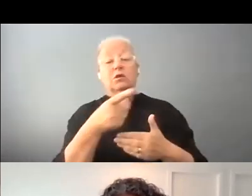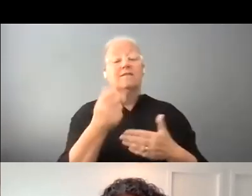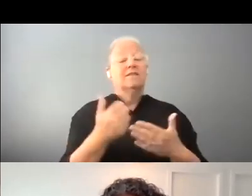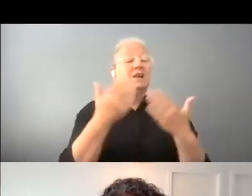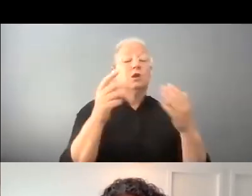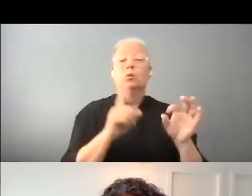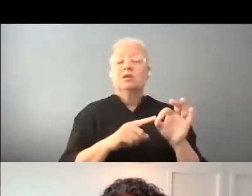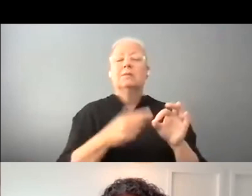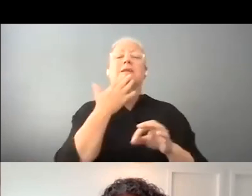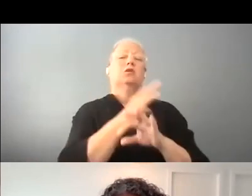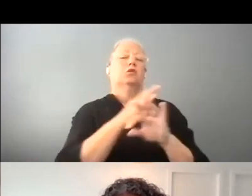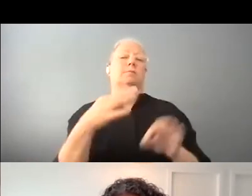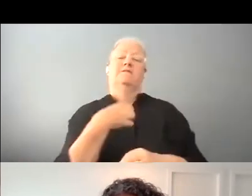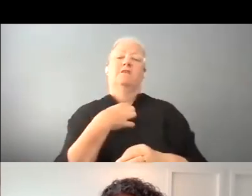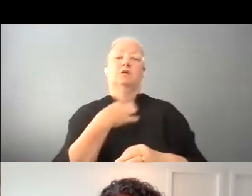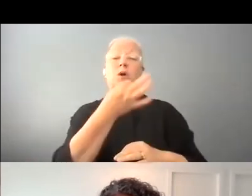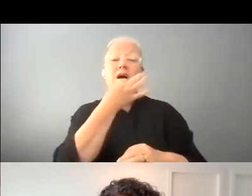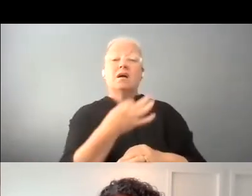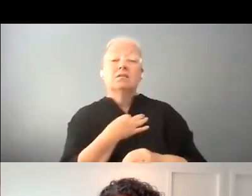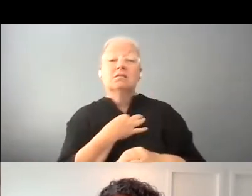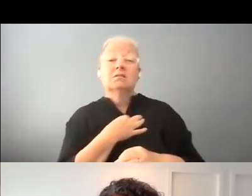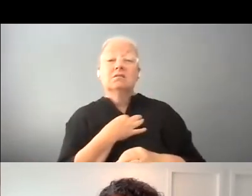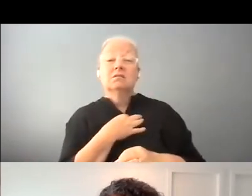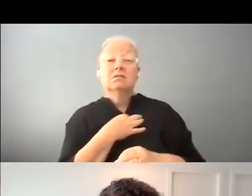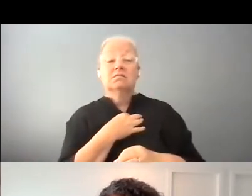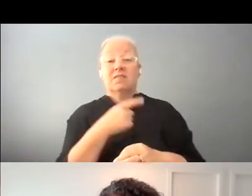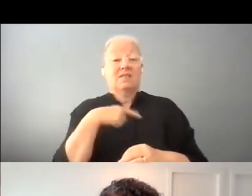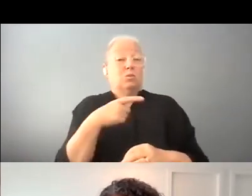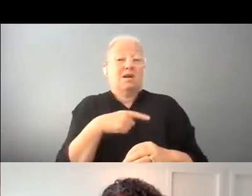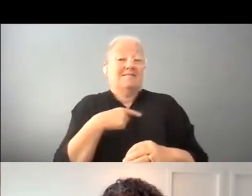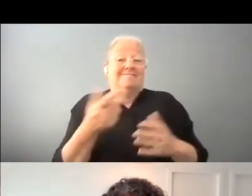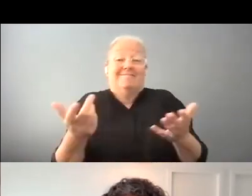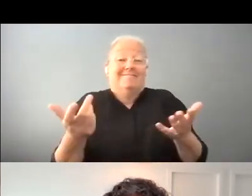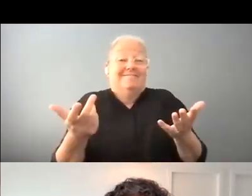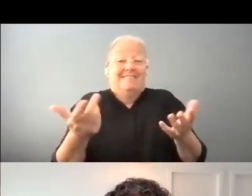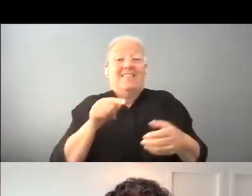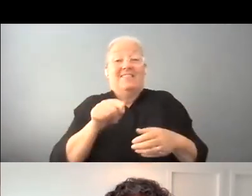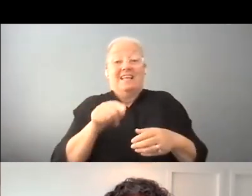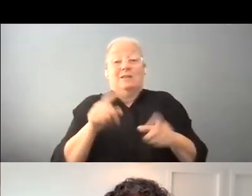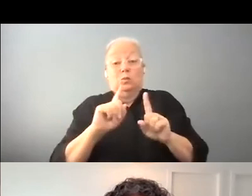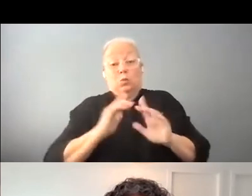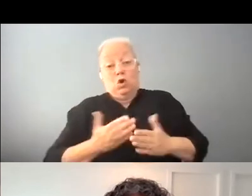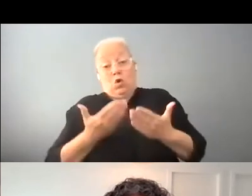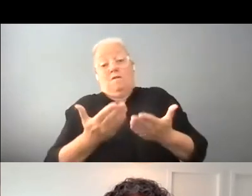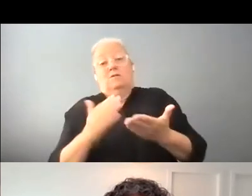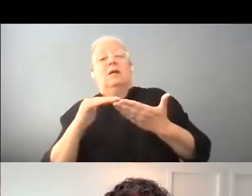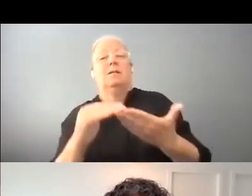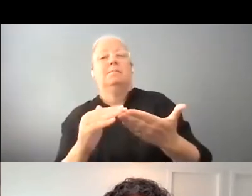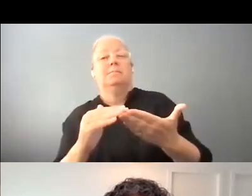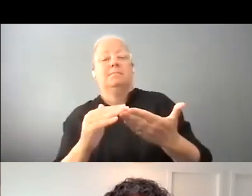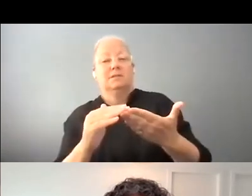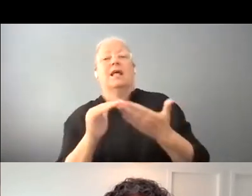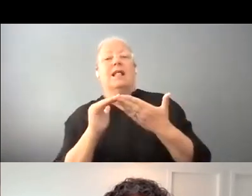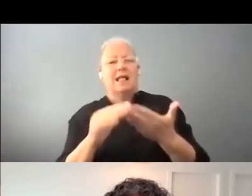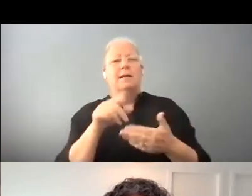don't be afraid to ask them, because that's what that you know, that's the help that we're offering to help you navigate